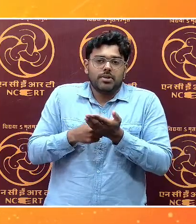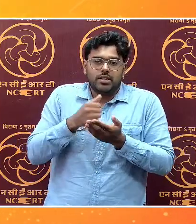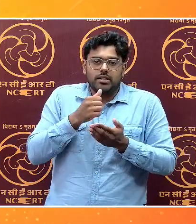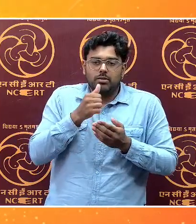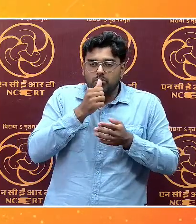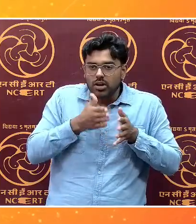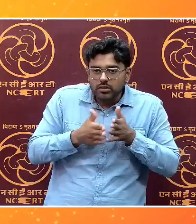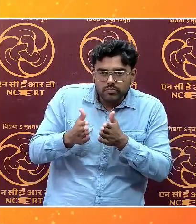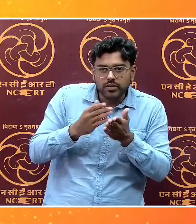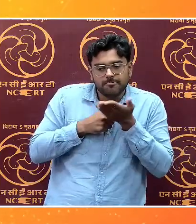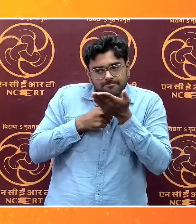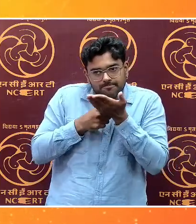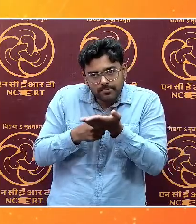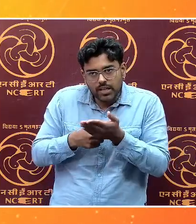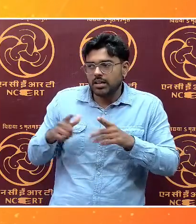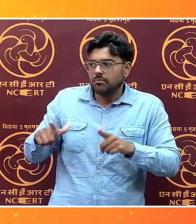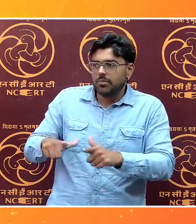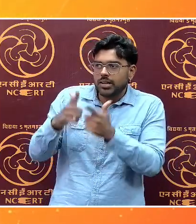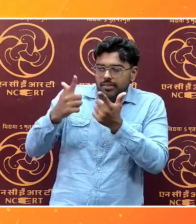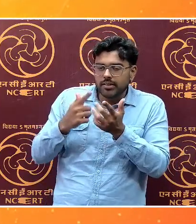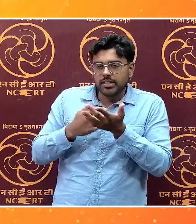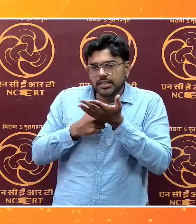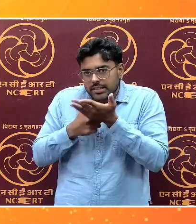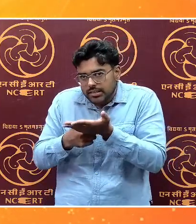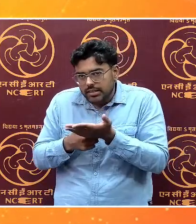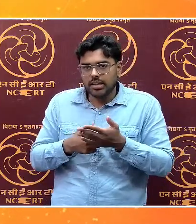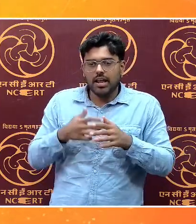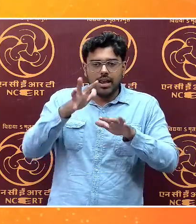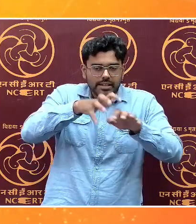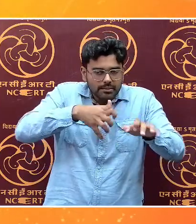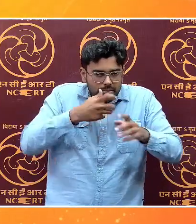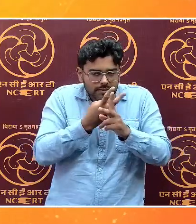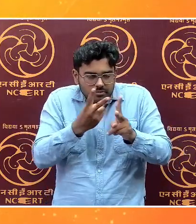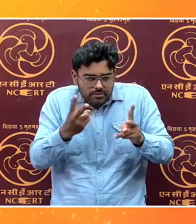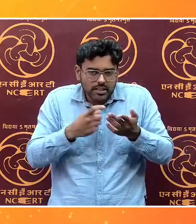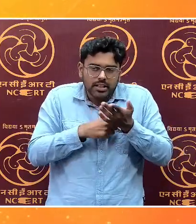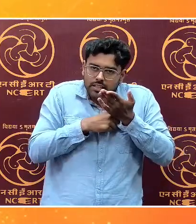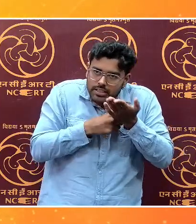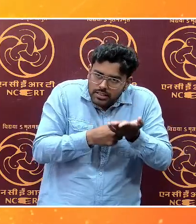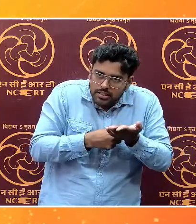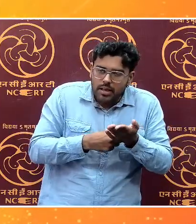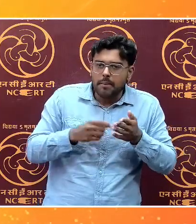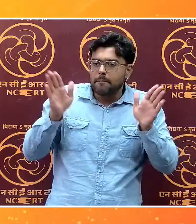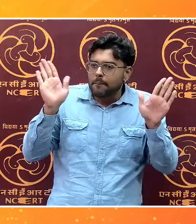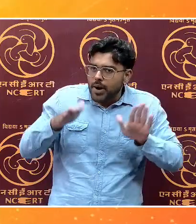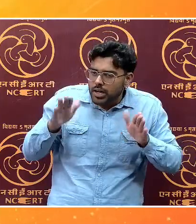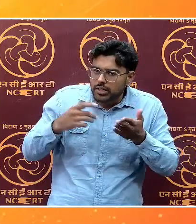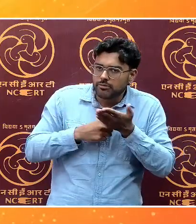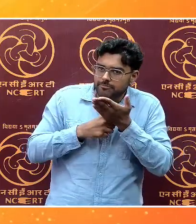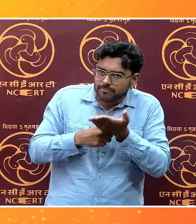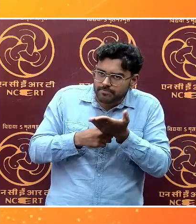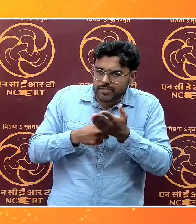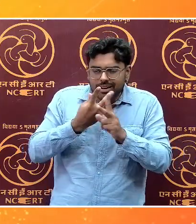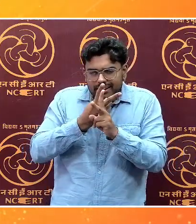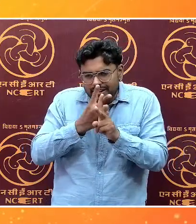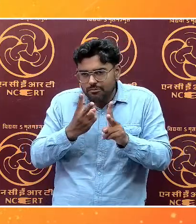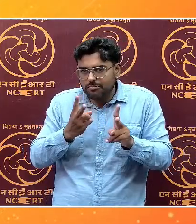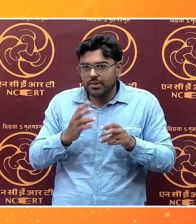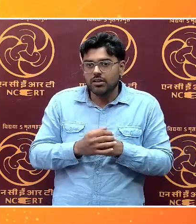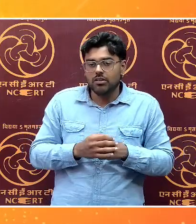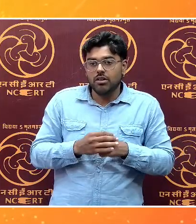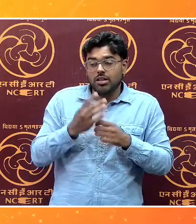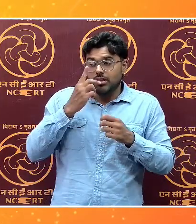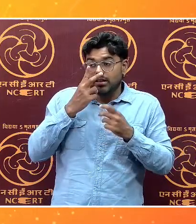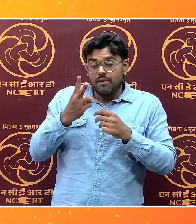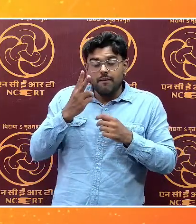we respect our trees, we respect our animals, we venerate our birds. So it is look at